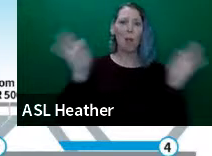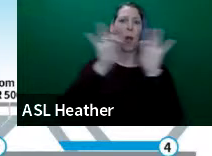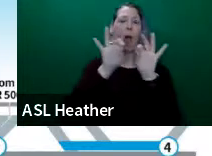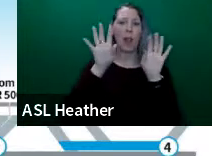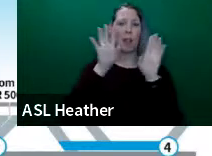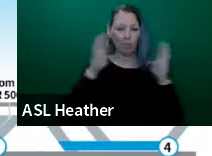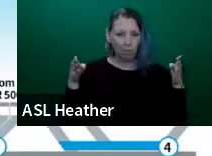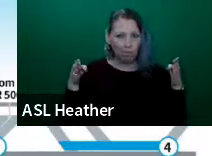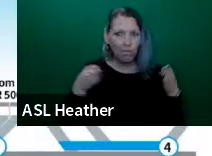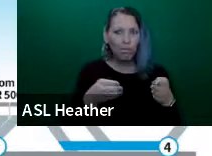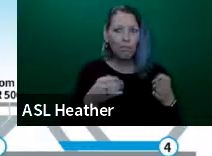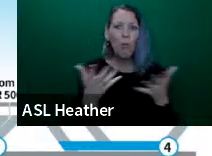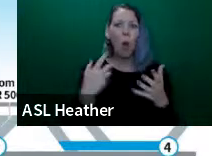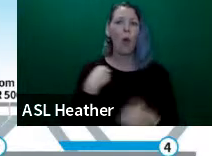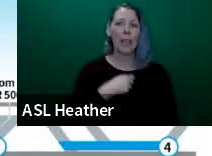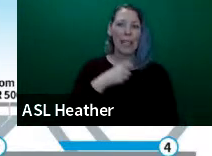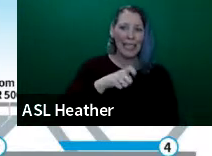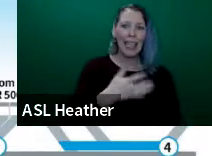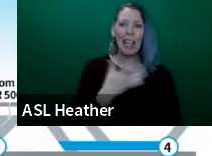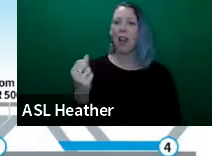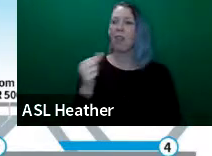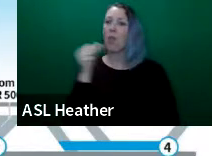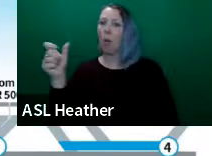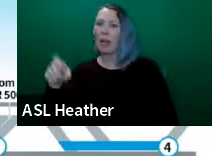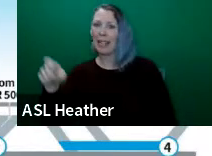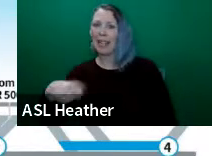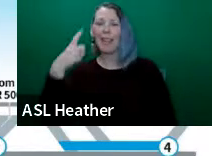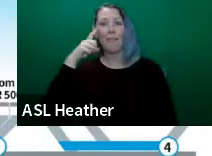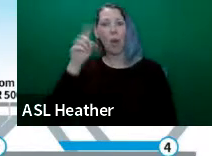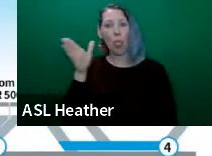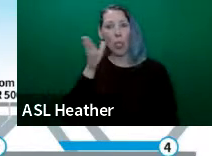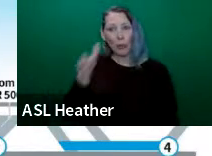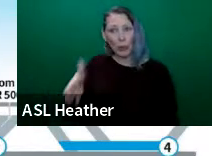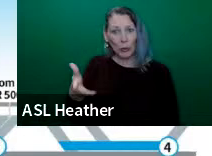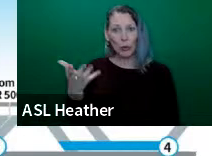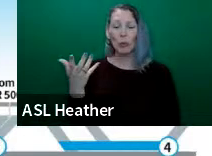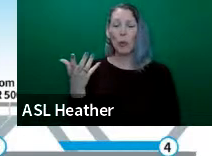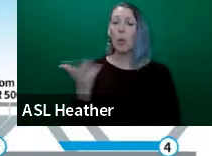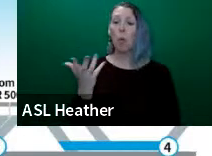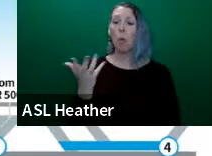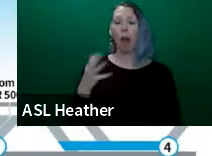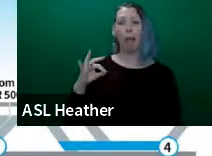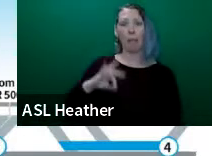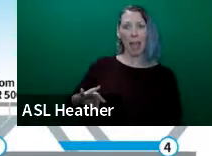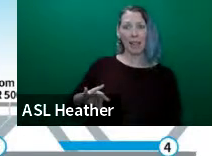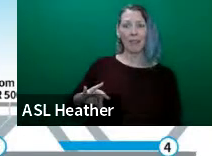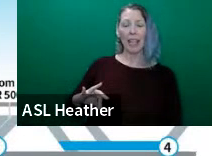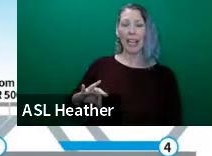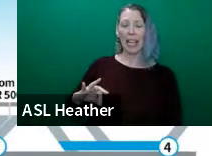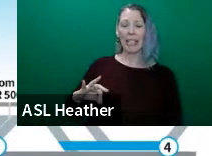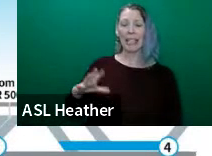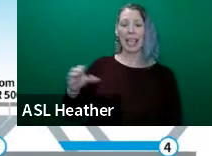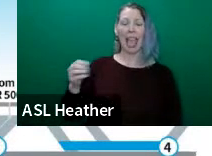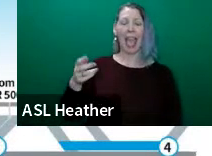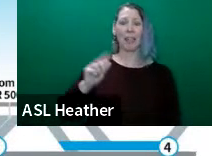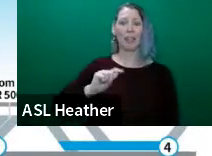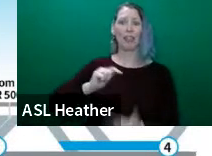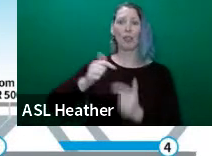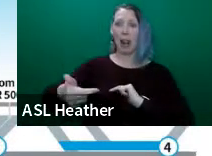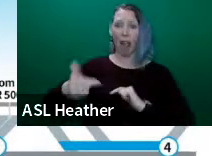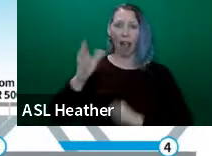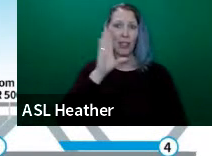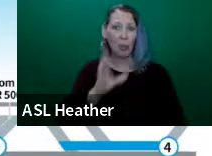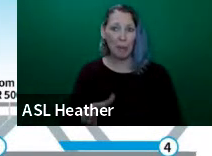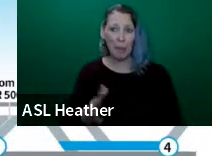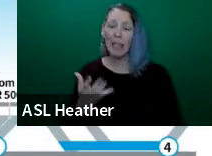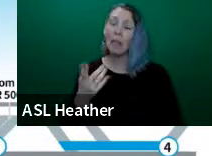what we need and what we don't need for the future, and what the benefits and trade-offs are. So